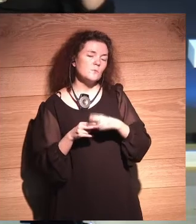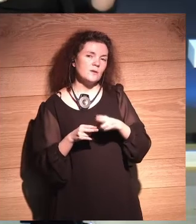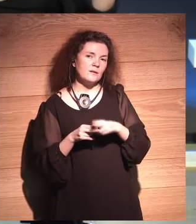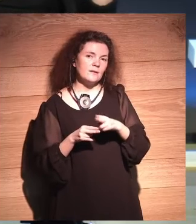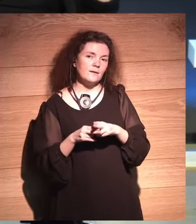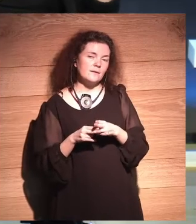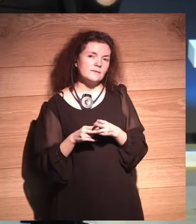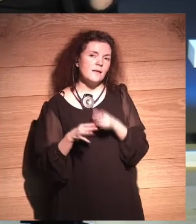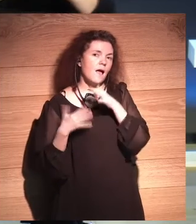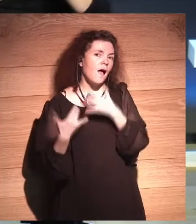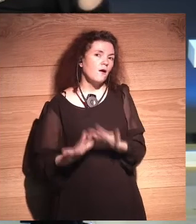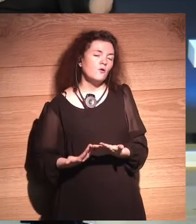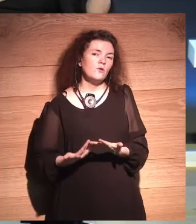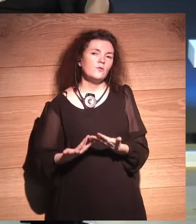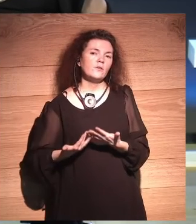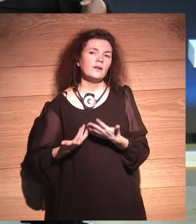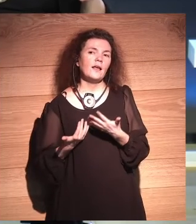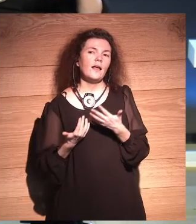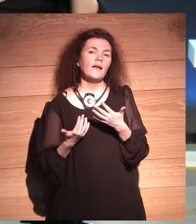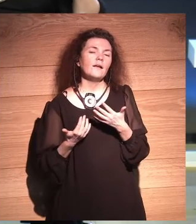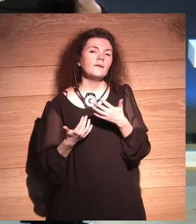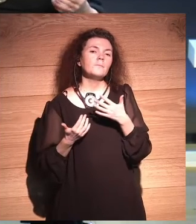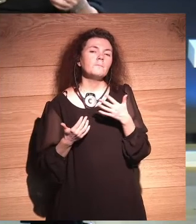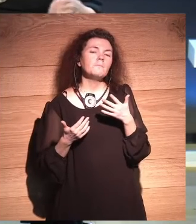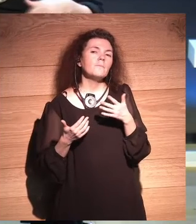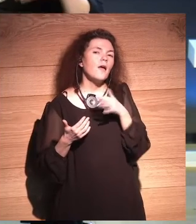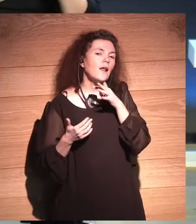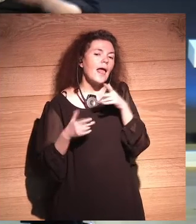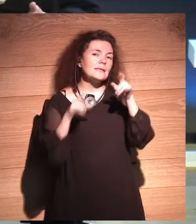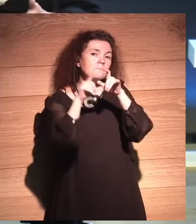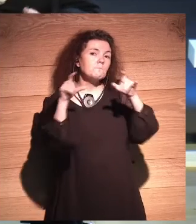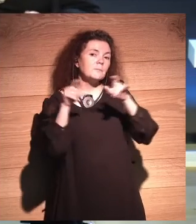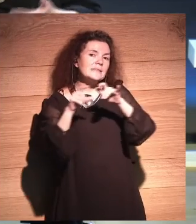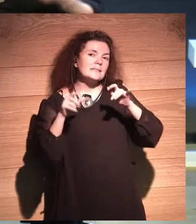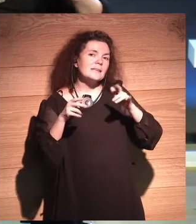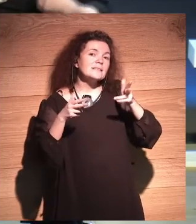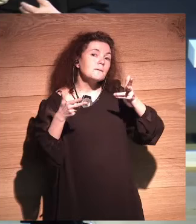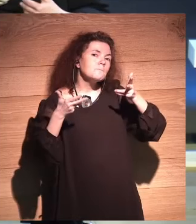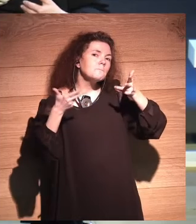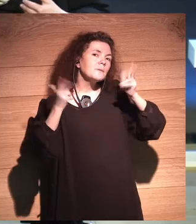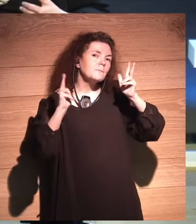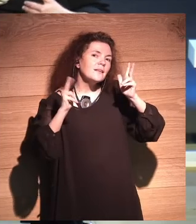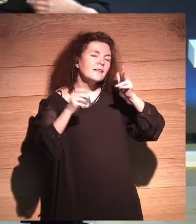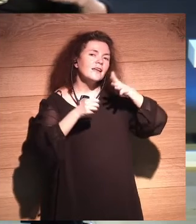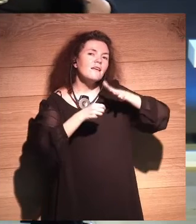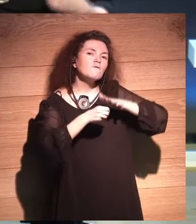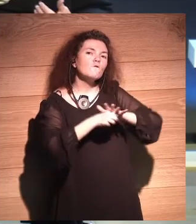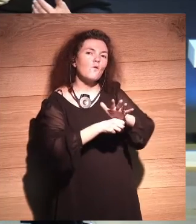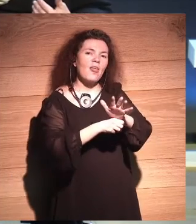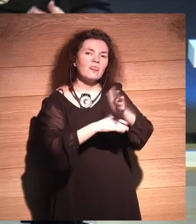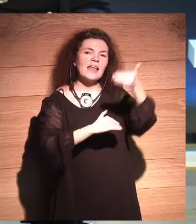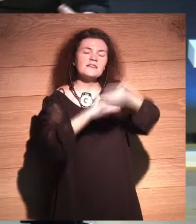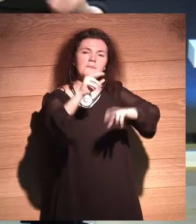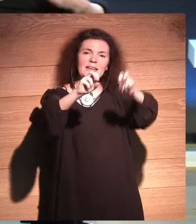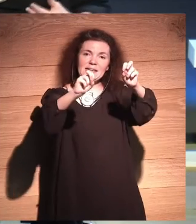an unbordered, unbridled influence on the political process through money. We've seen the challenges, obviously, of